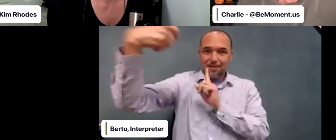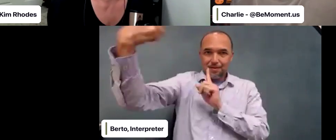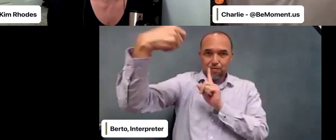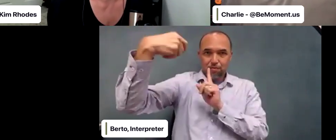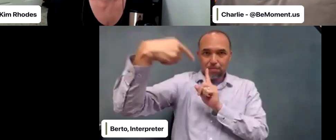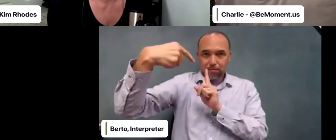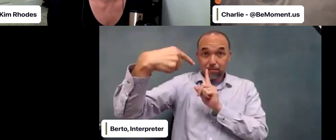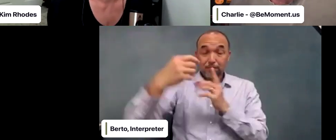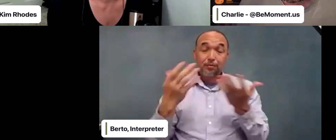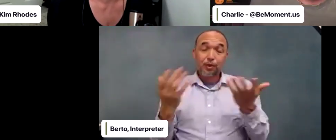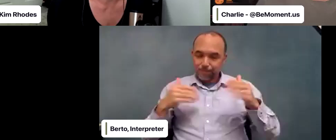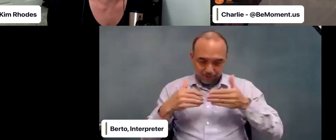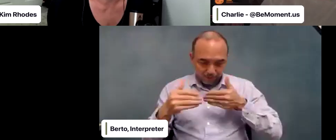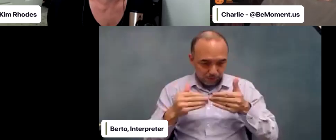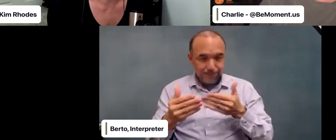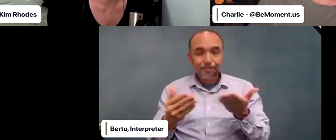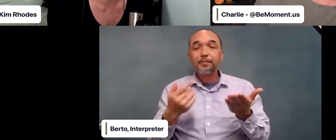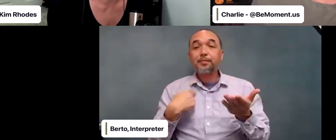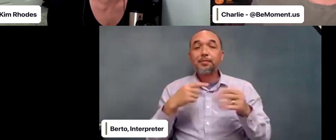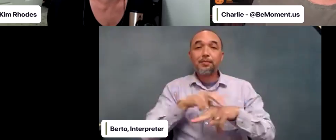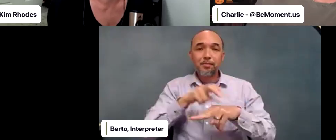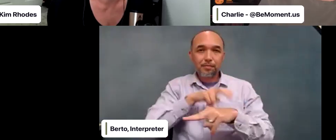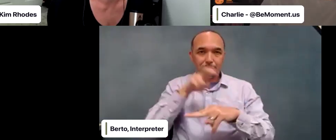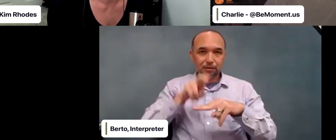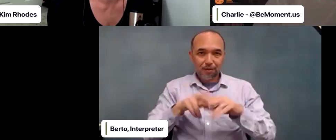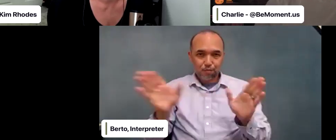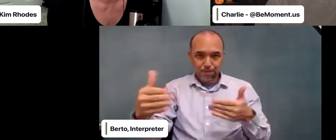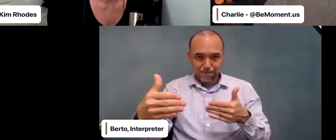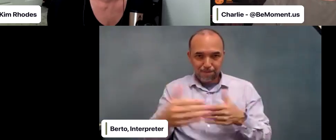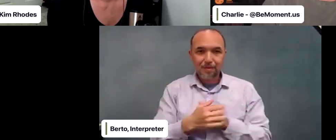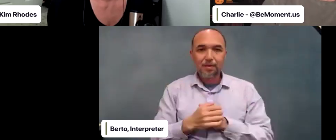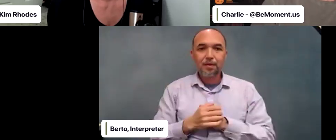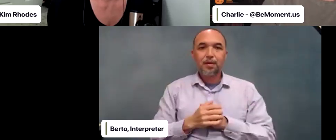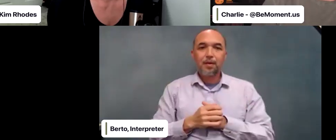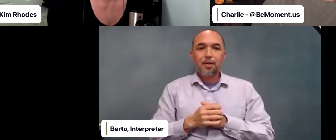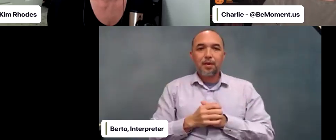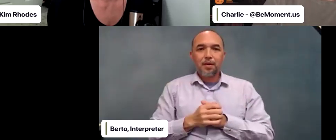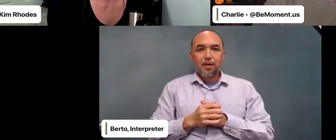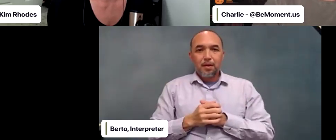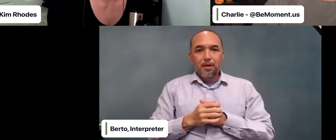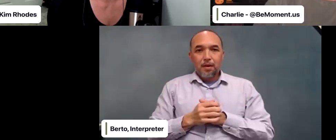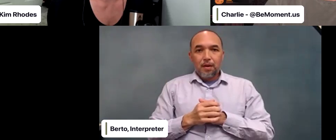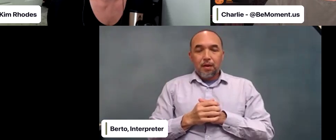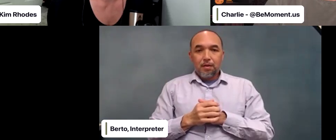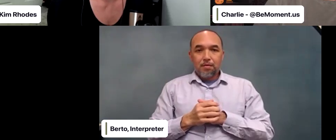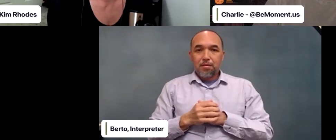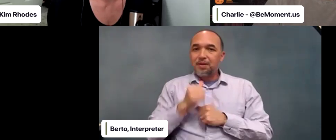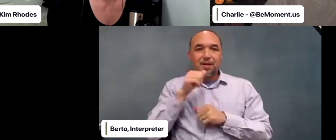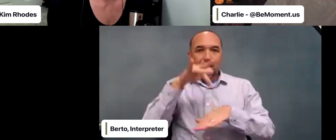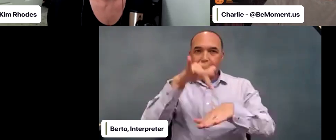I sat in the room and did not touch the